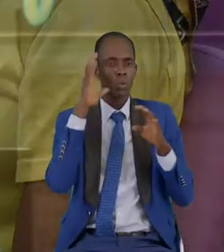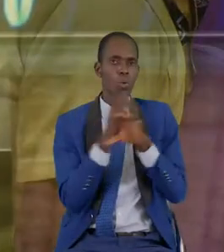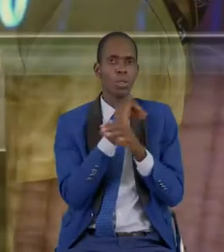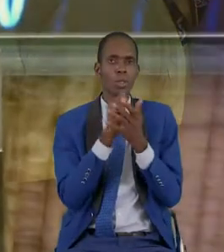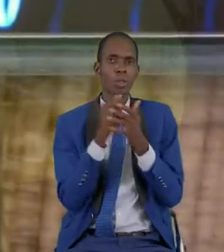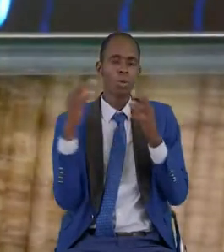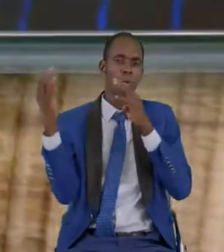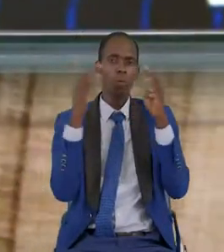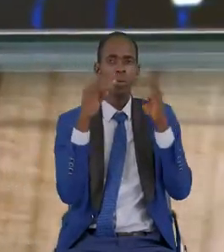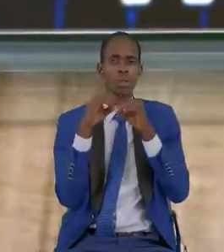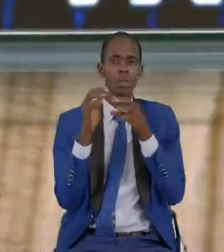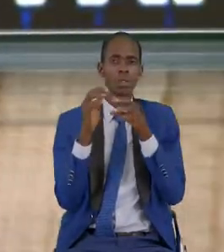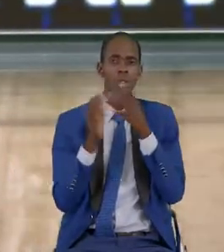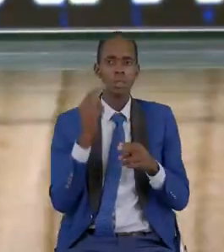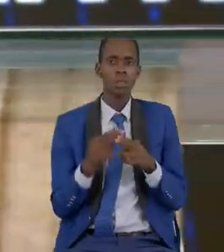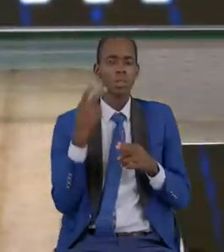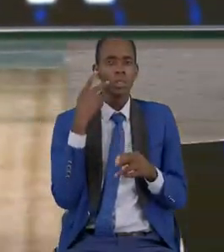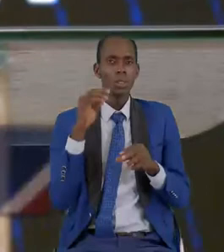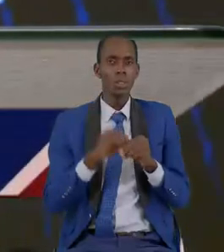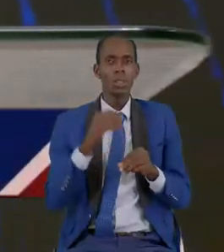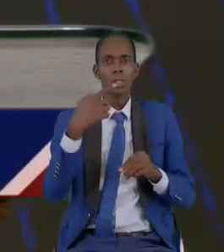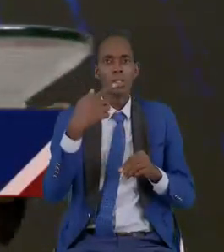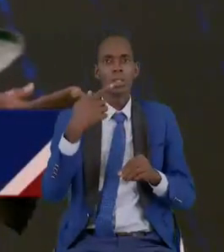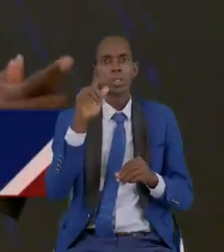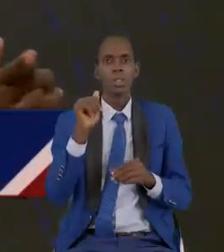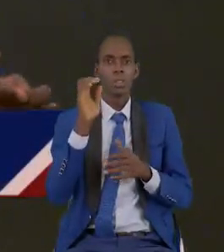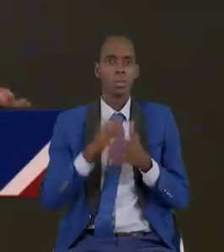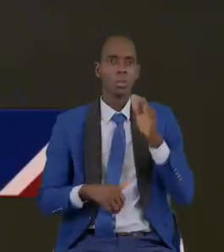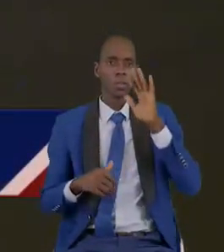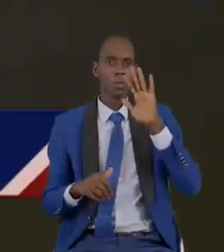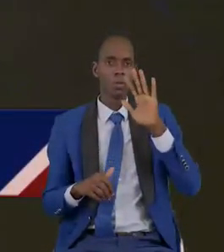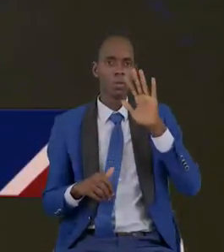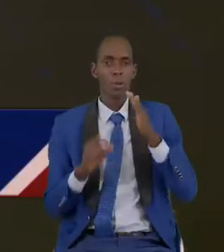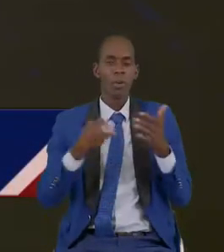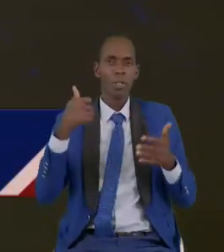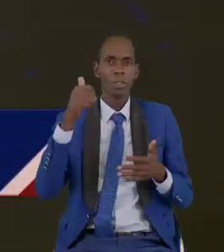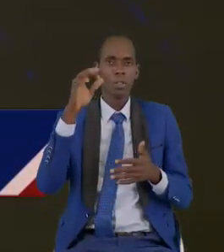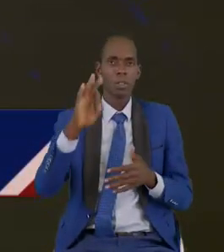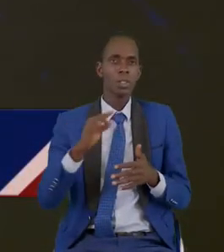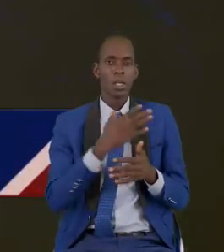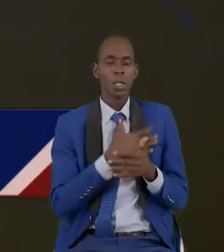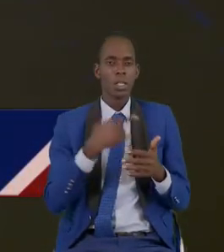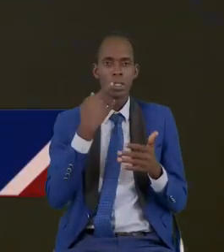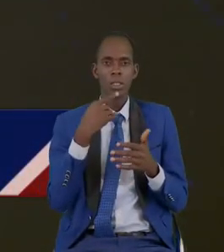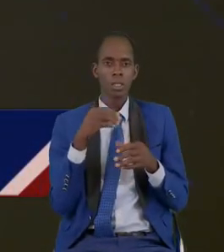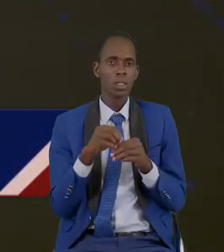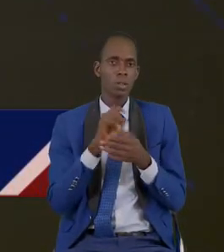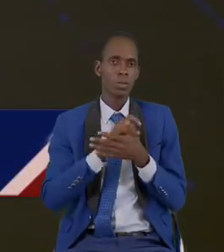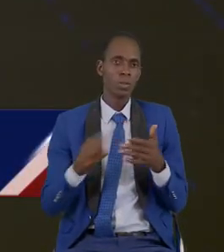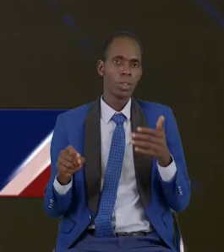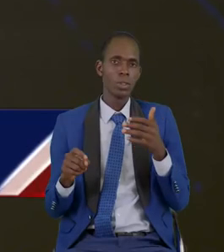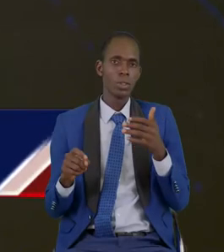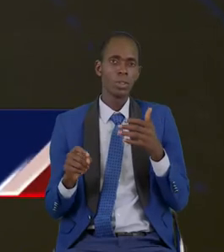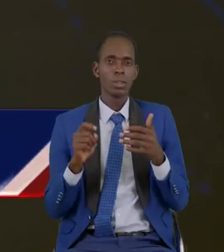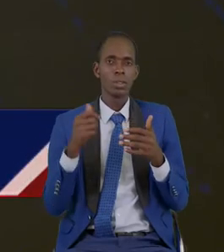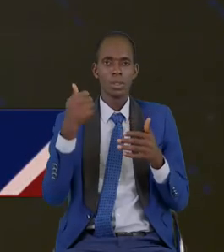and we're looking at Galatians chapter 5 from verse 19. It says in verse 19, now the works of the flesh are